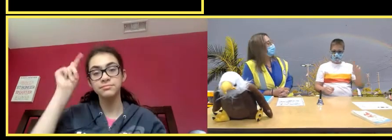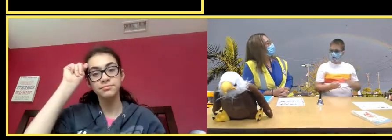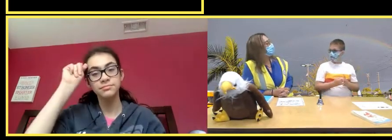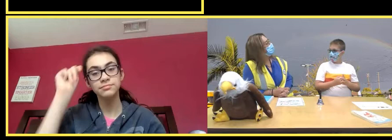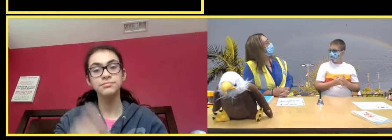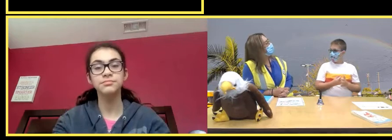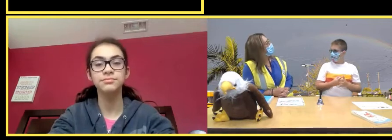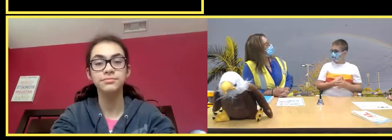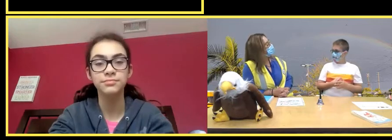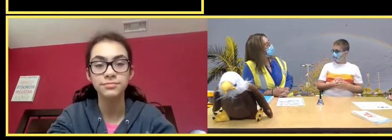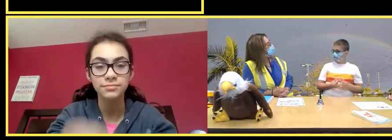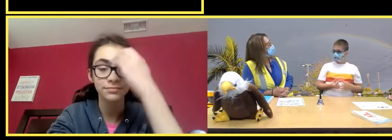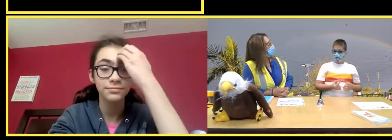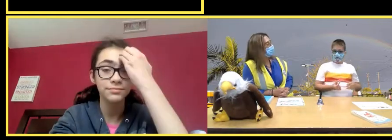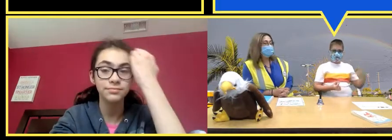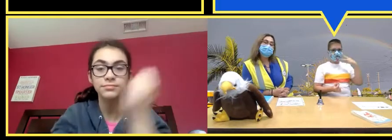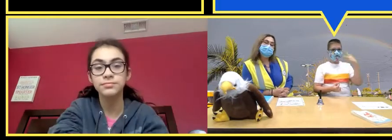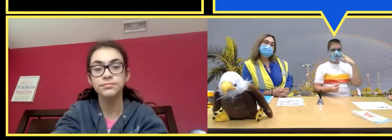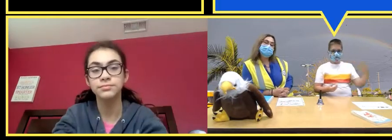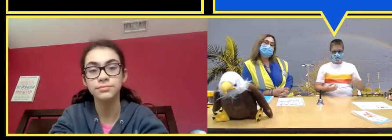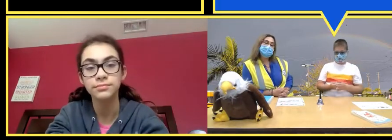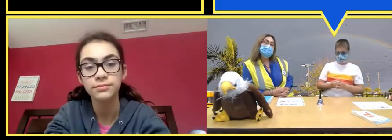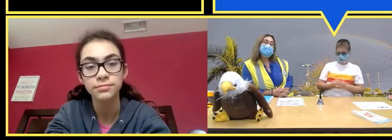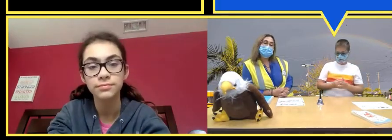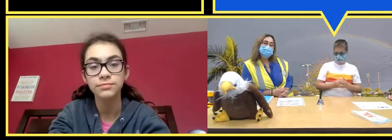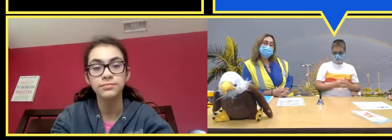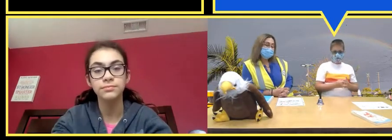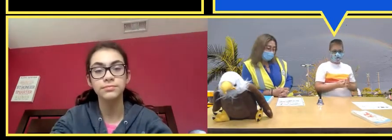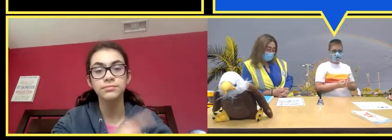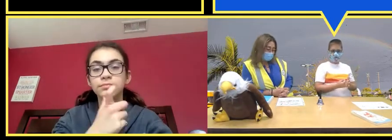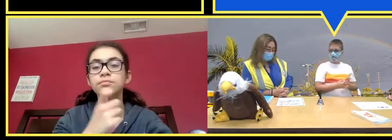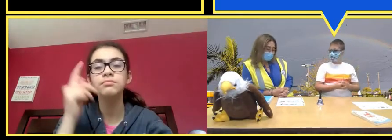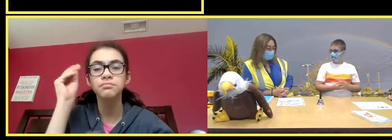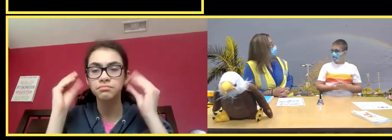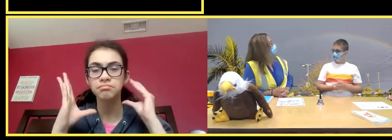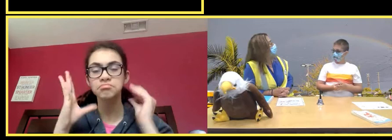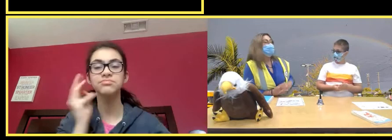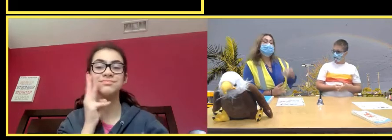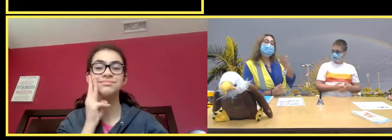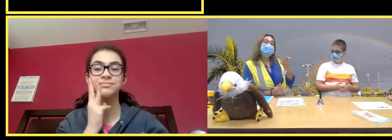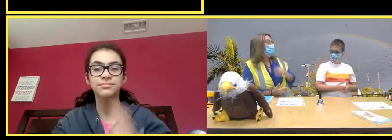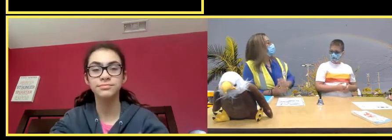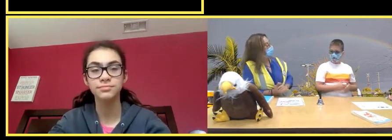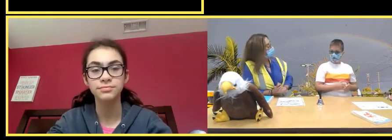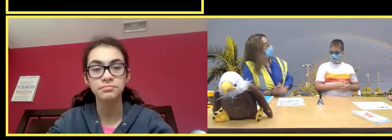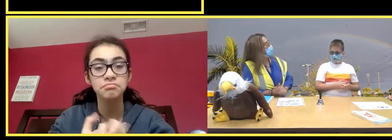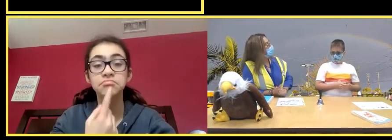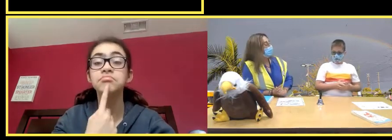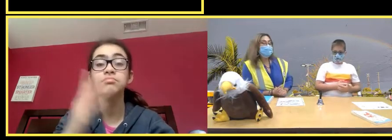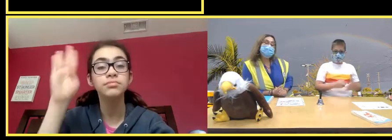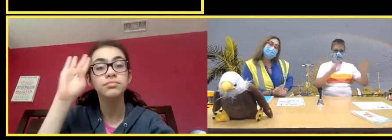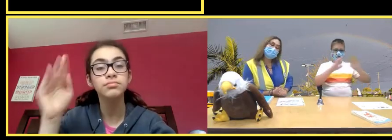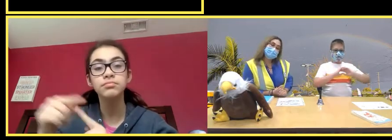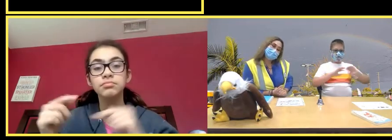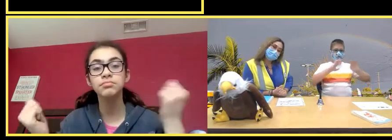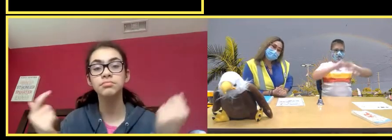Awesome. Tyler, who is your teacher? Mrs. Moy. Mrs. Moy. Would you like to say hello to